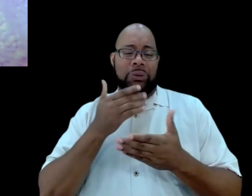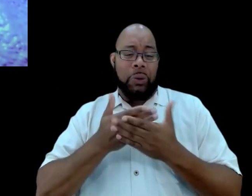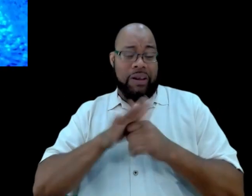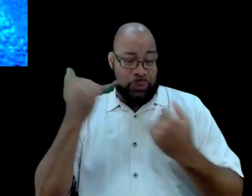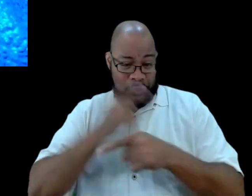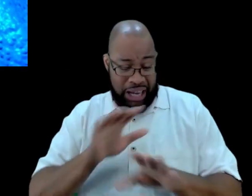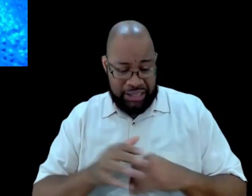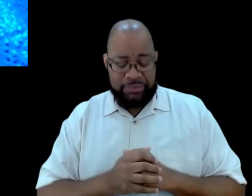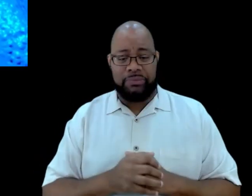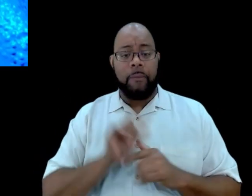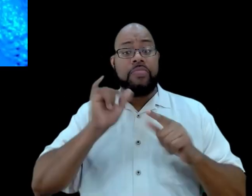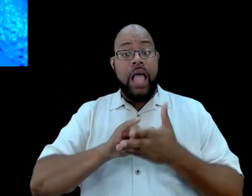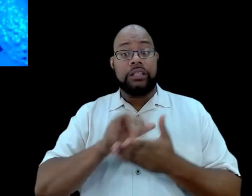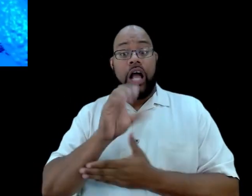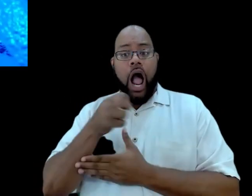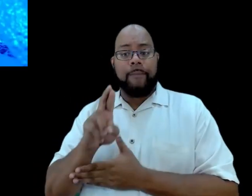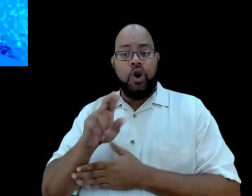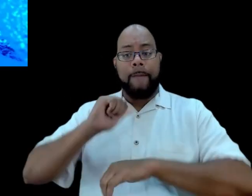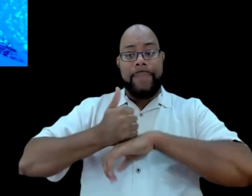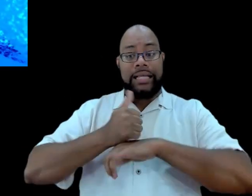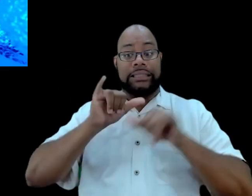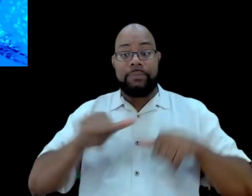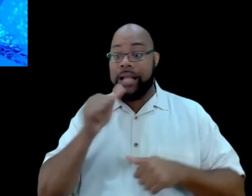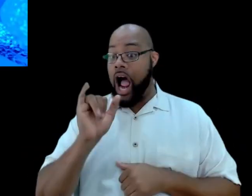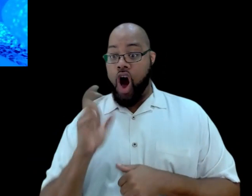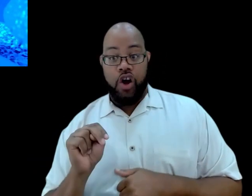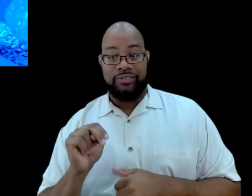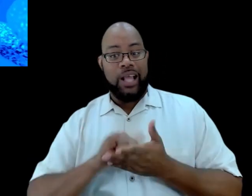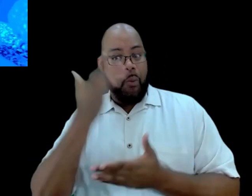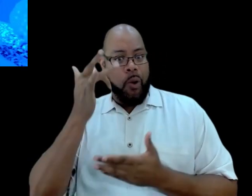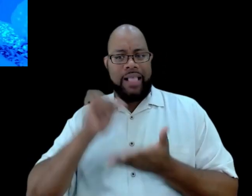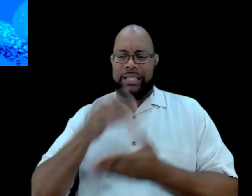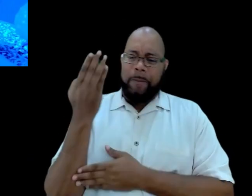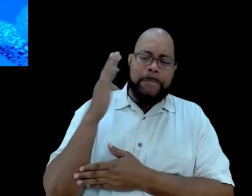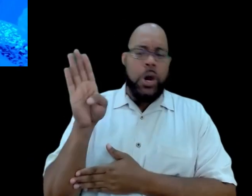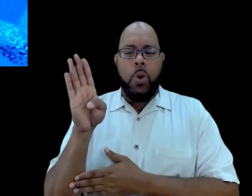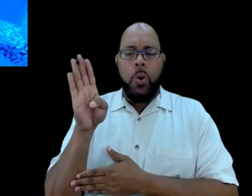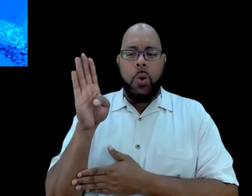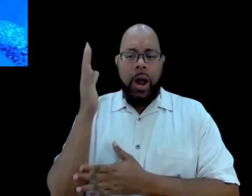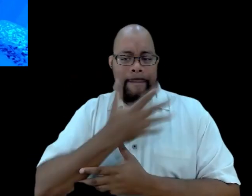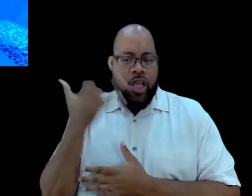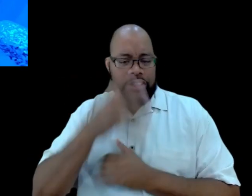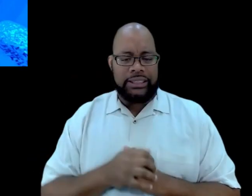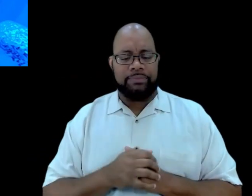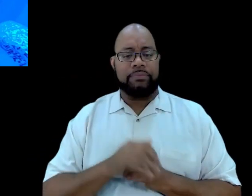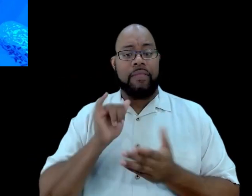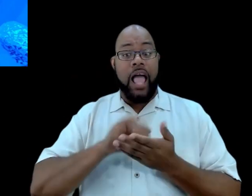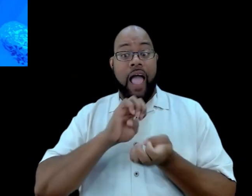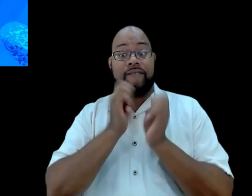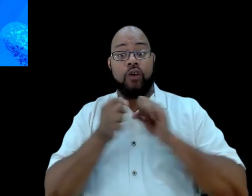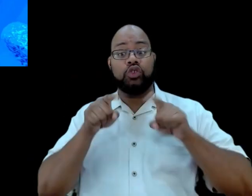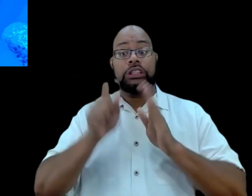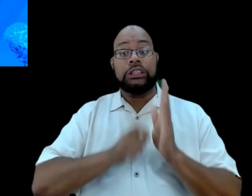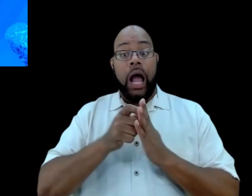today. And this is a copper-based system, not a iron-based system. That's what gives it that nice blue appearance.